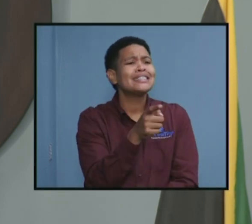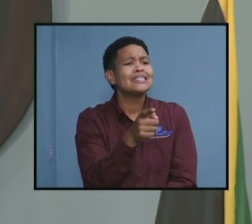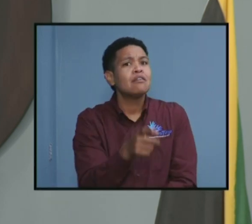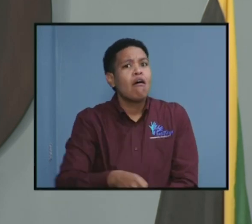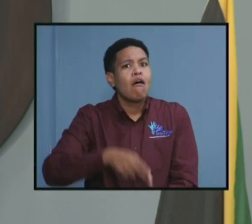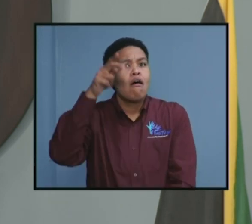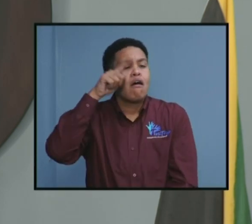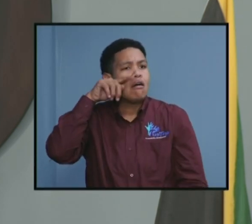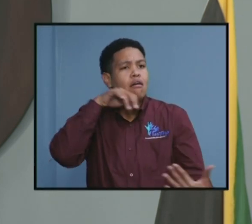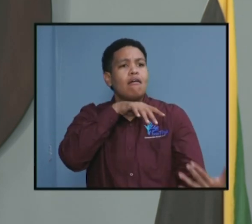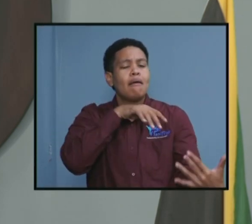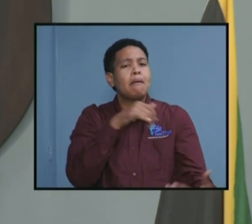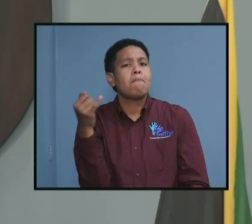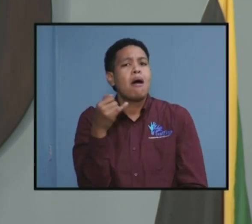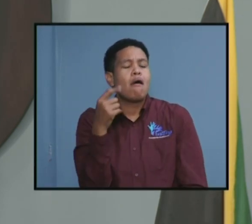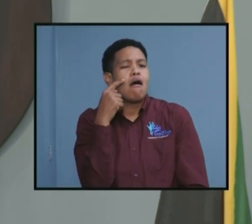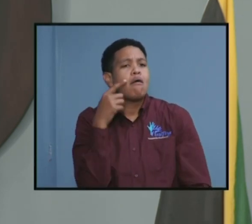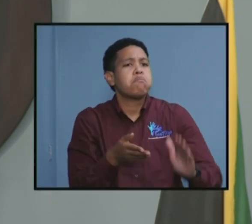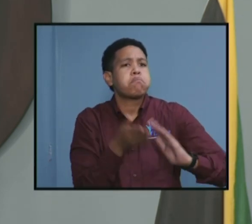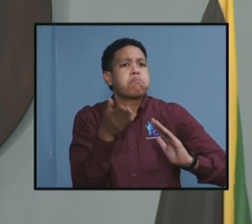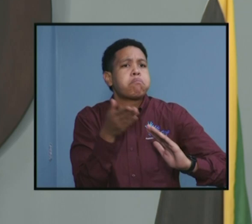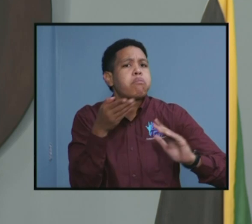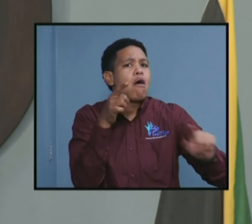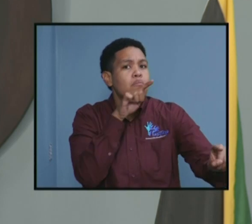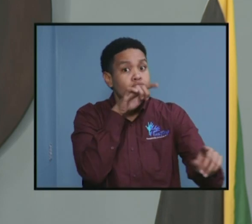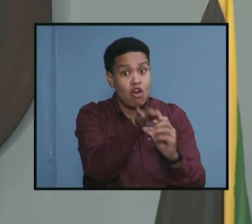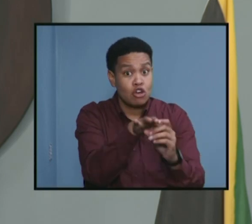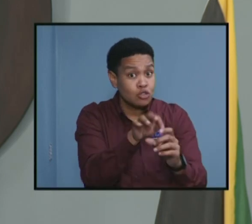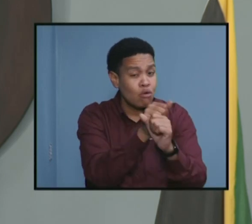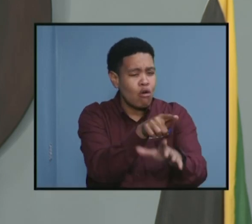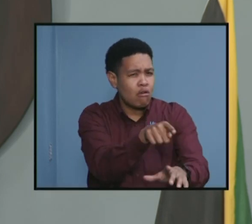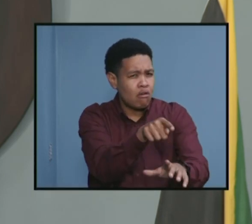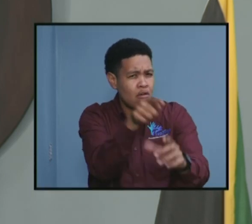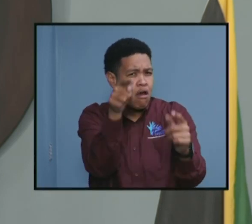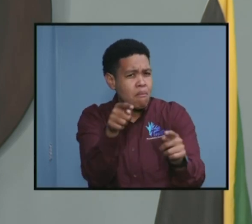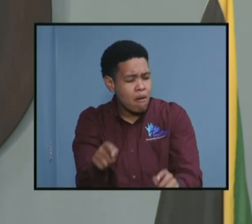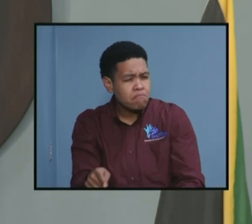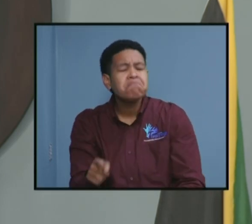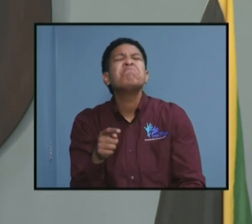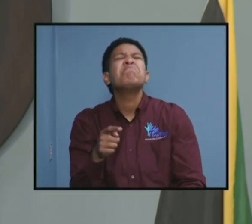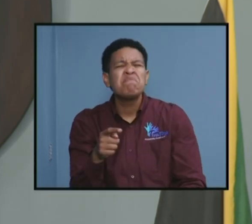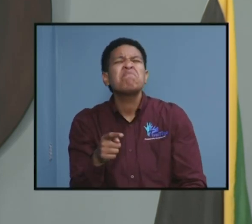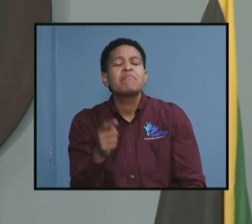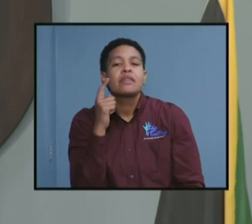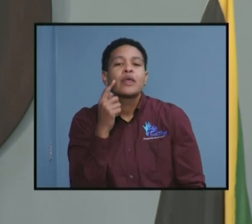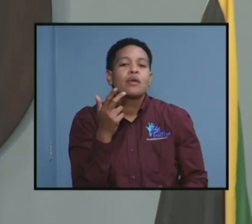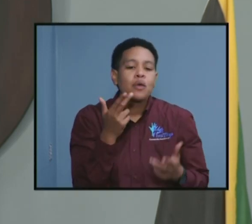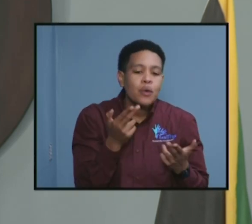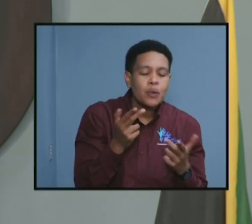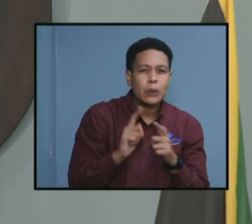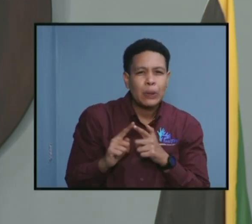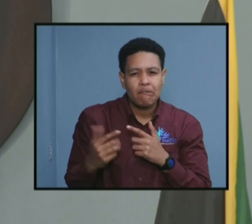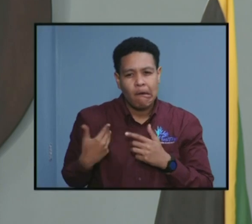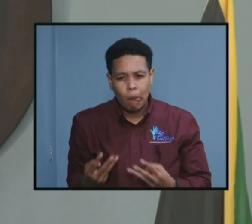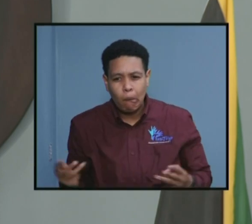of violence. A major contribution to these incidents is the prevalence of numerous weapons and ammunition in the